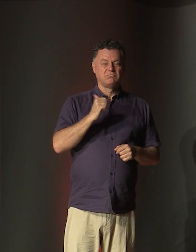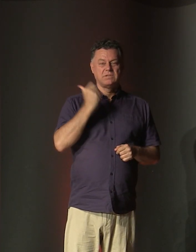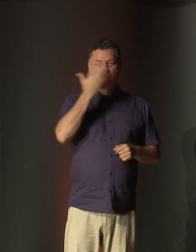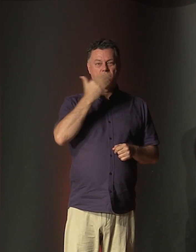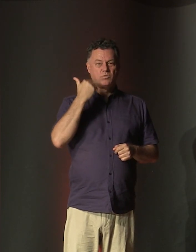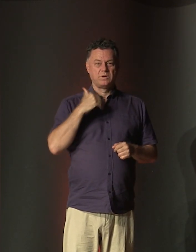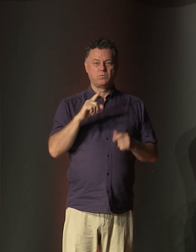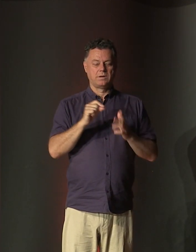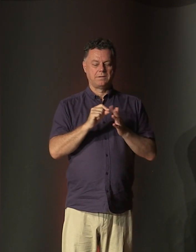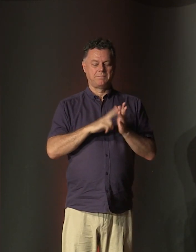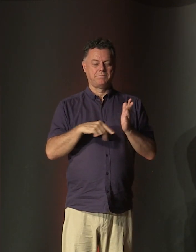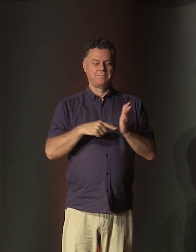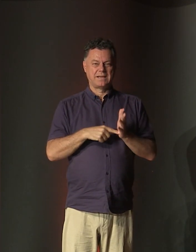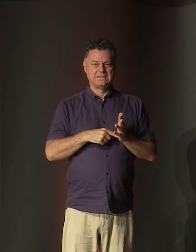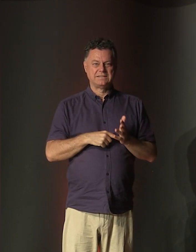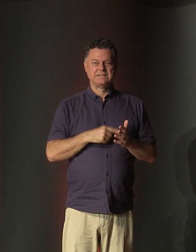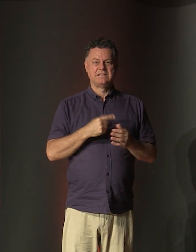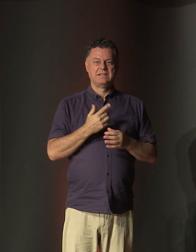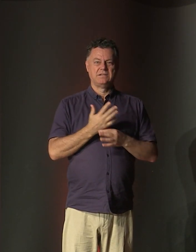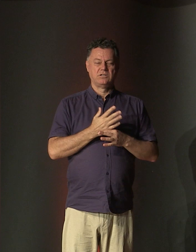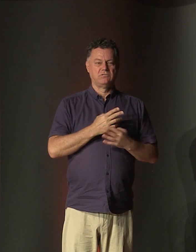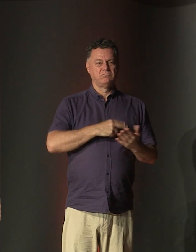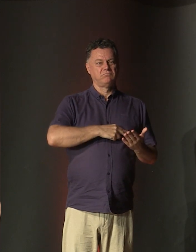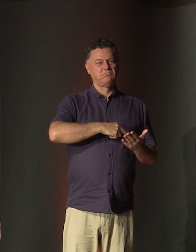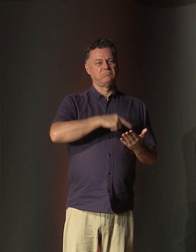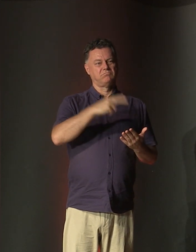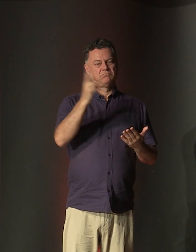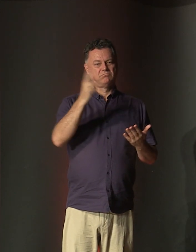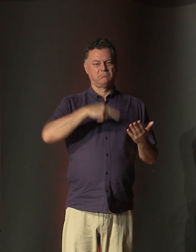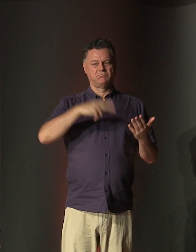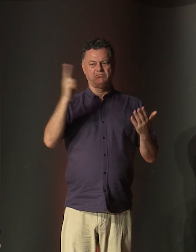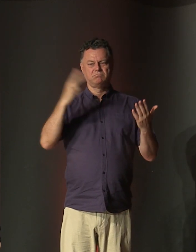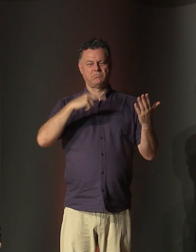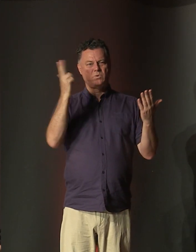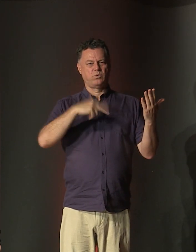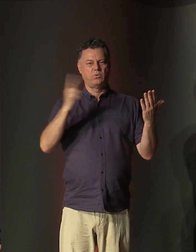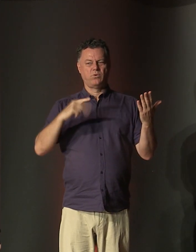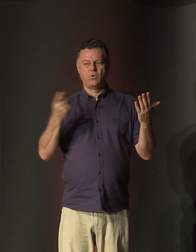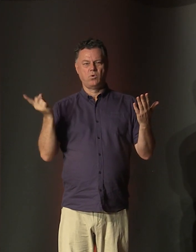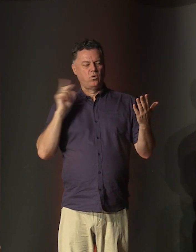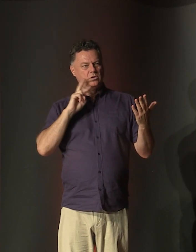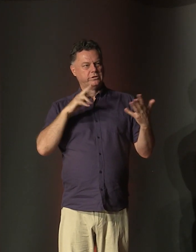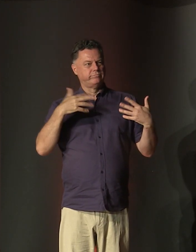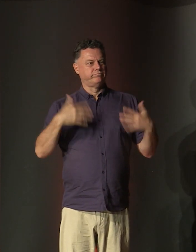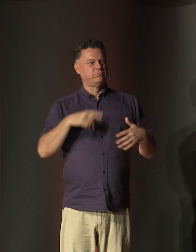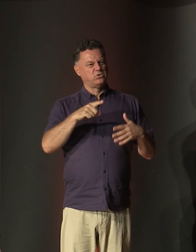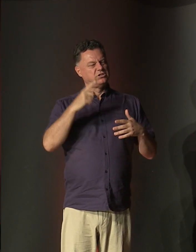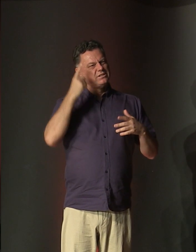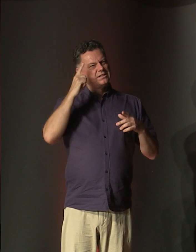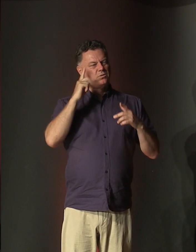up paint and paintbrushes for the first time to dazzle us with her vision of